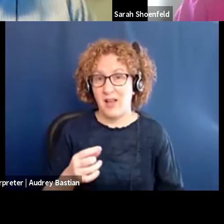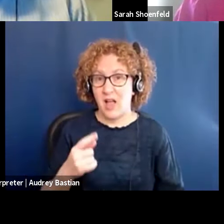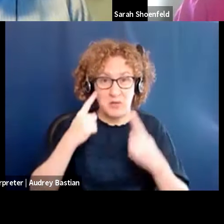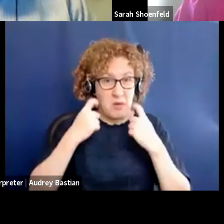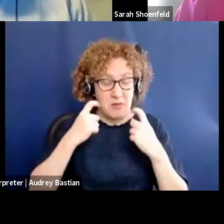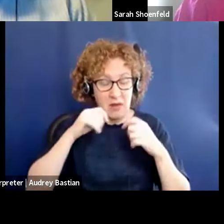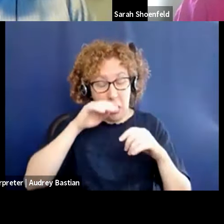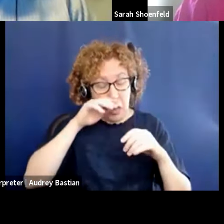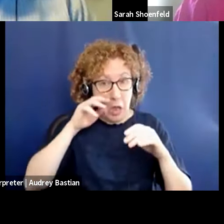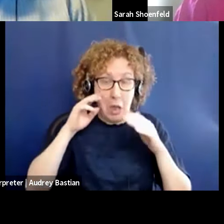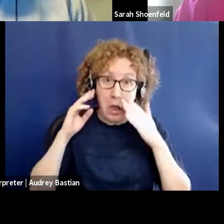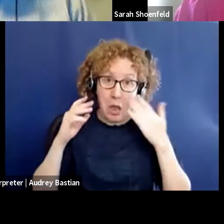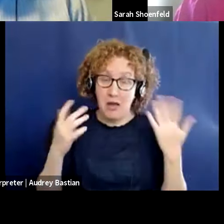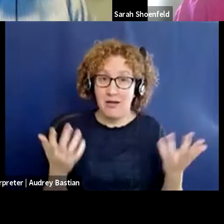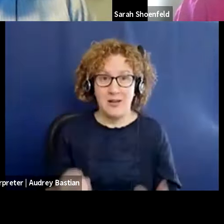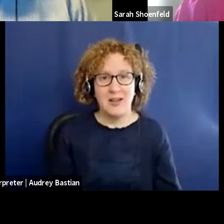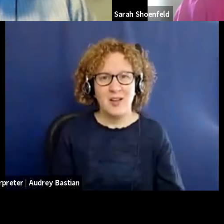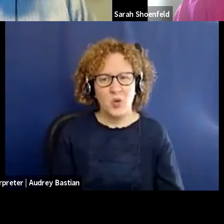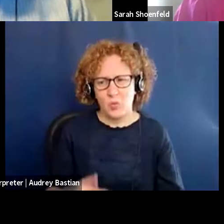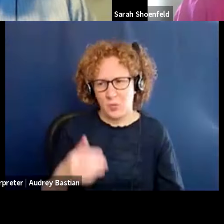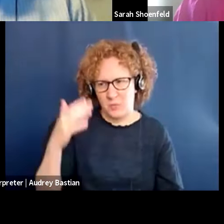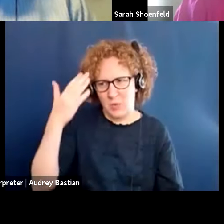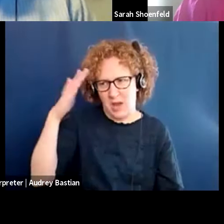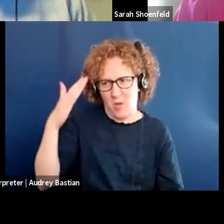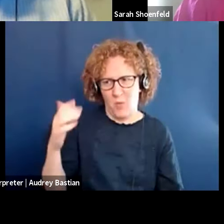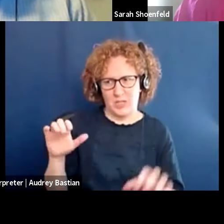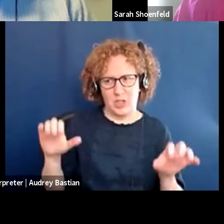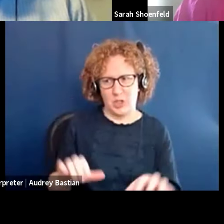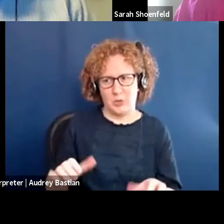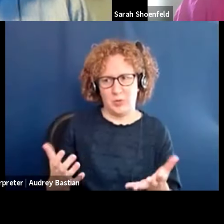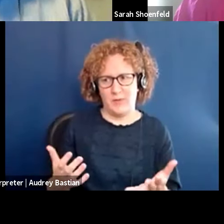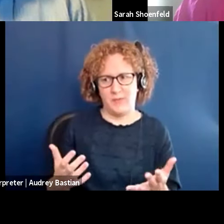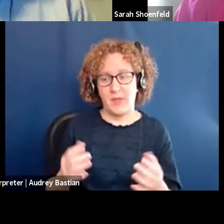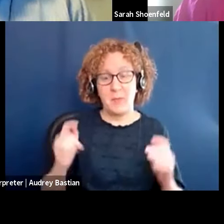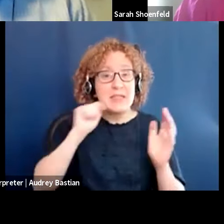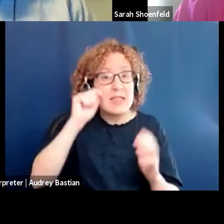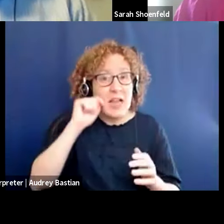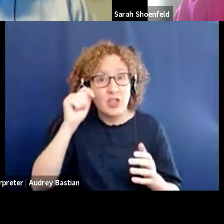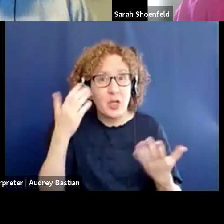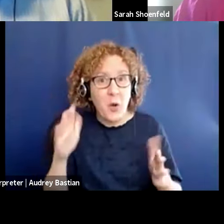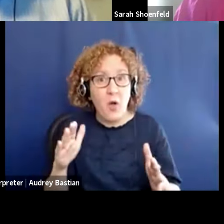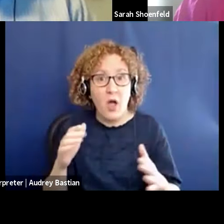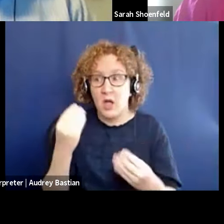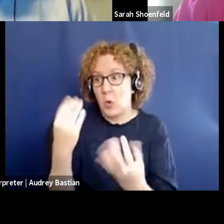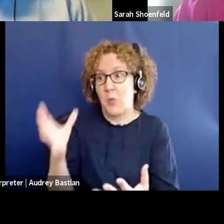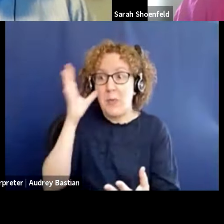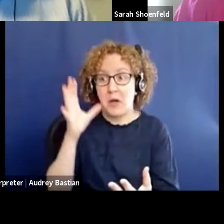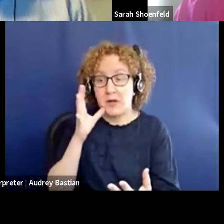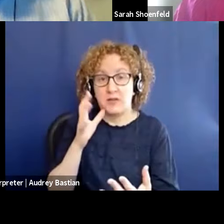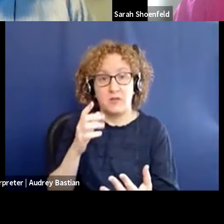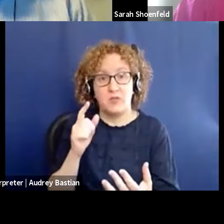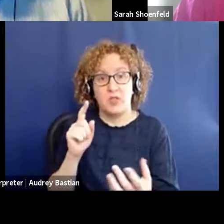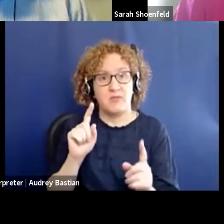case. And we didn't know what to do. When you're a teenager, you don't know. If I told my parents, all we had to do was take me down to